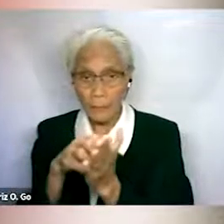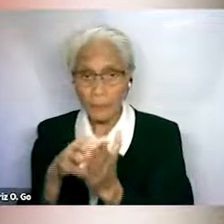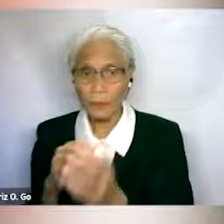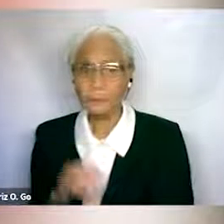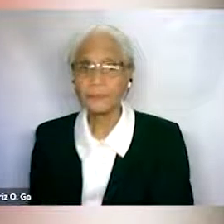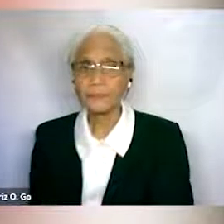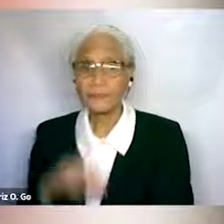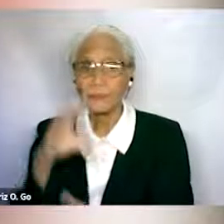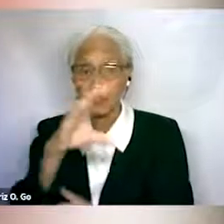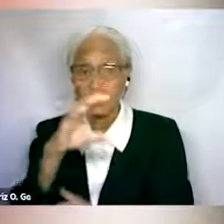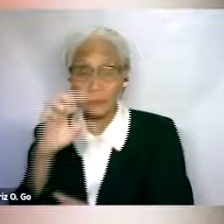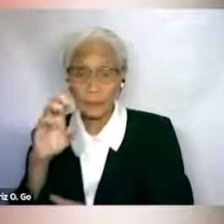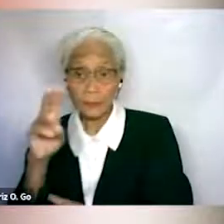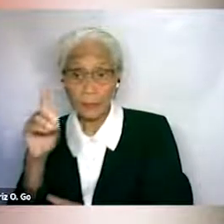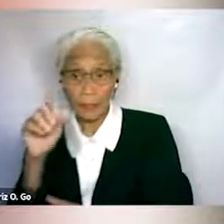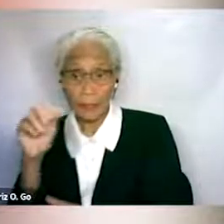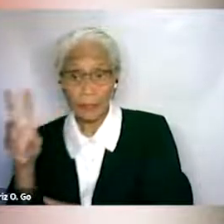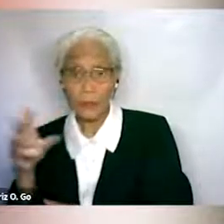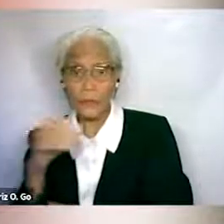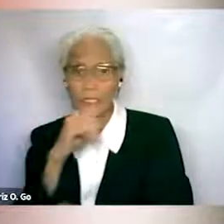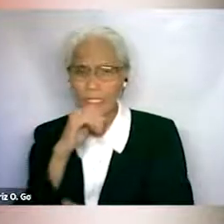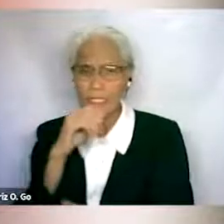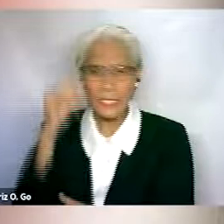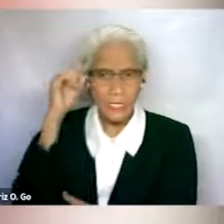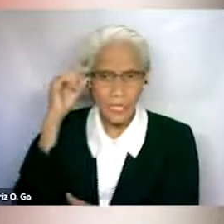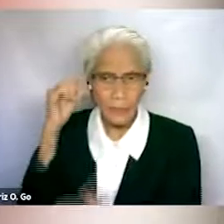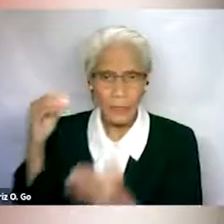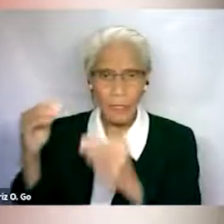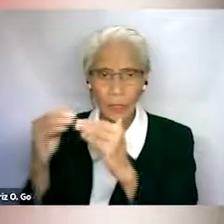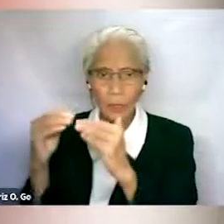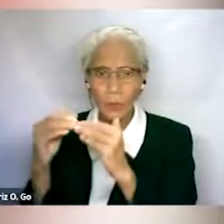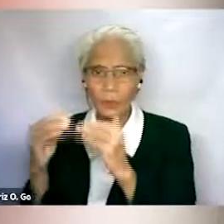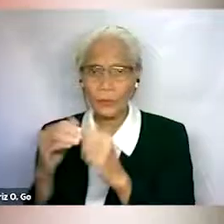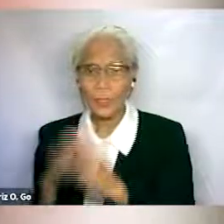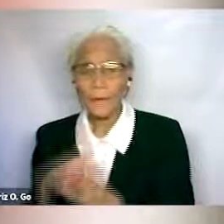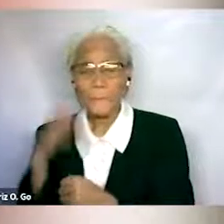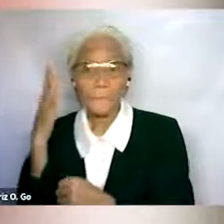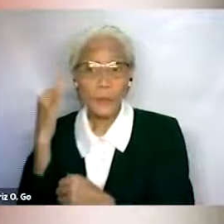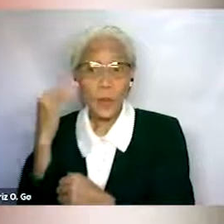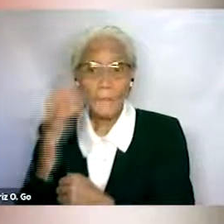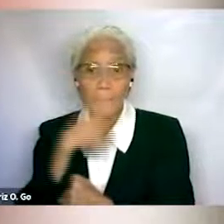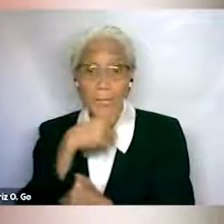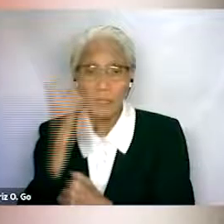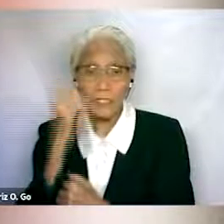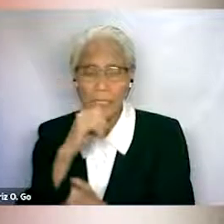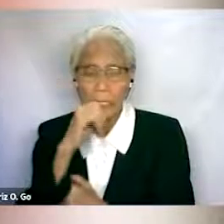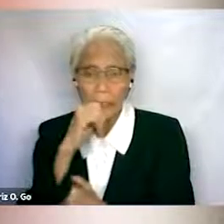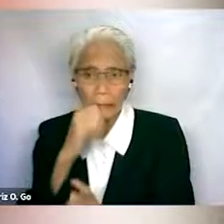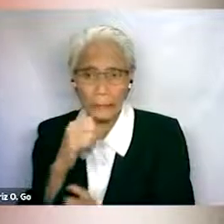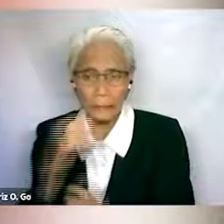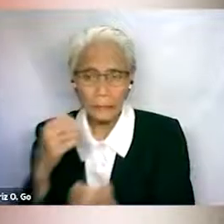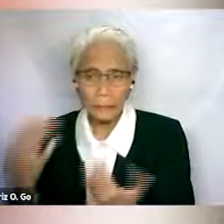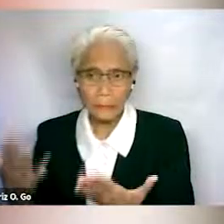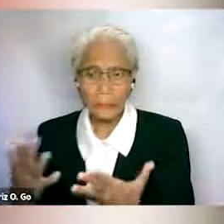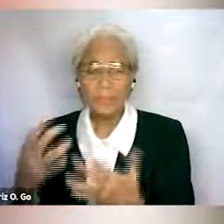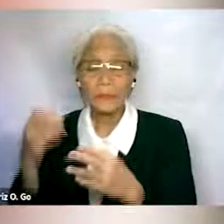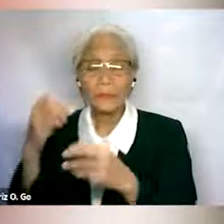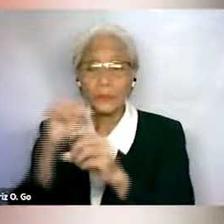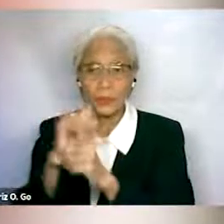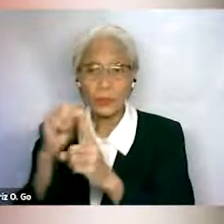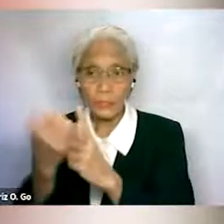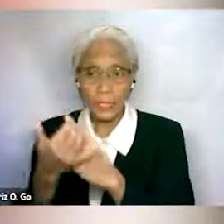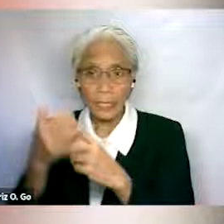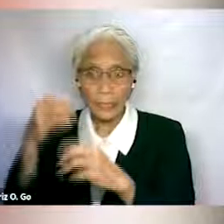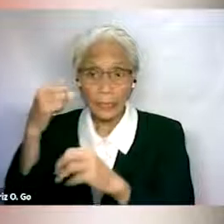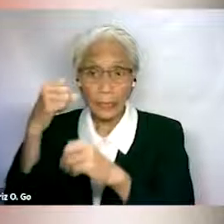it recognizes that in order to address inequality, sometimes you have to provide preferential treatment in the form